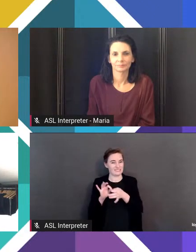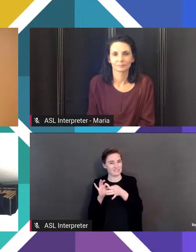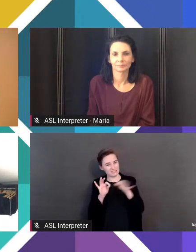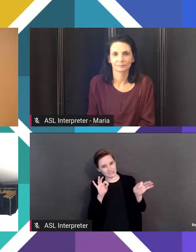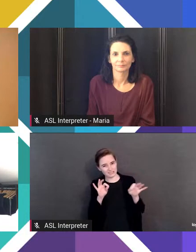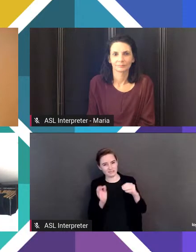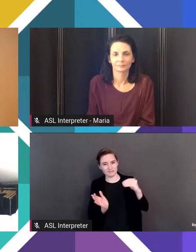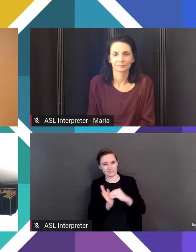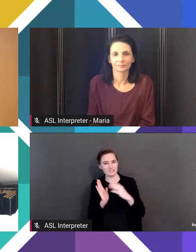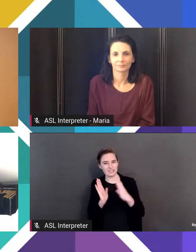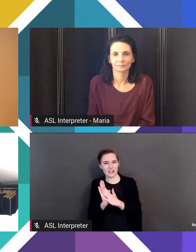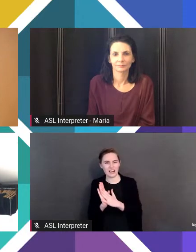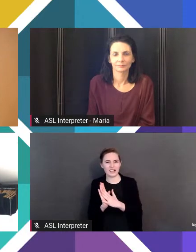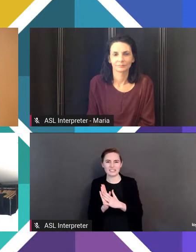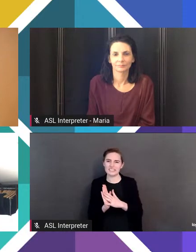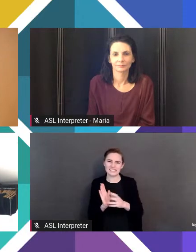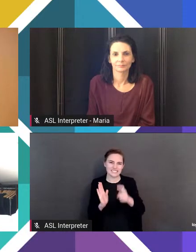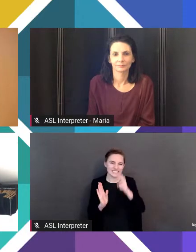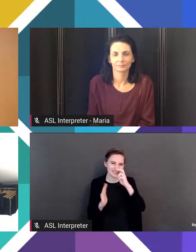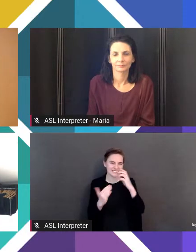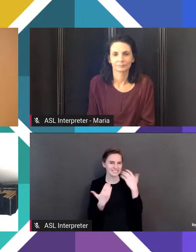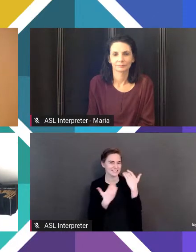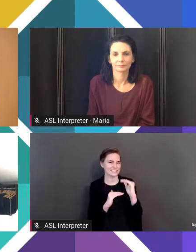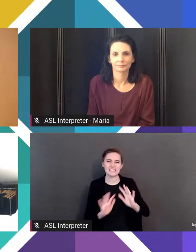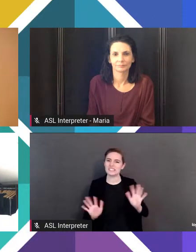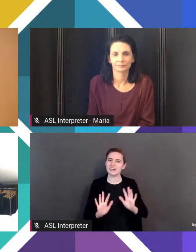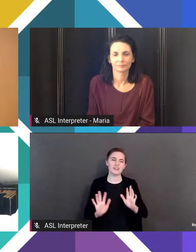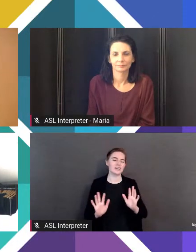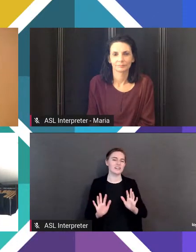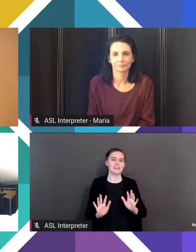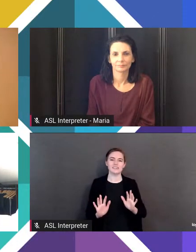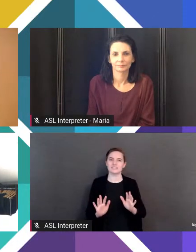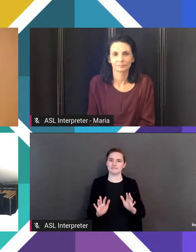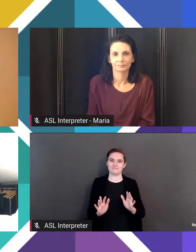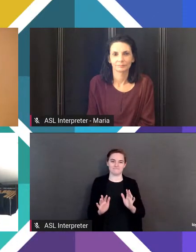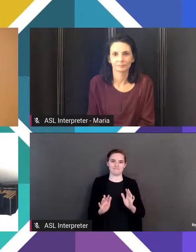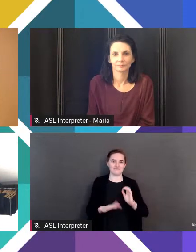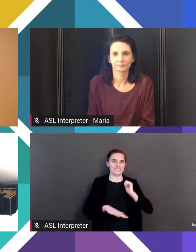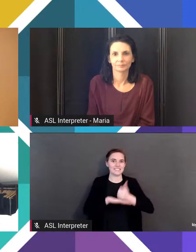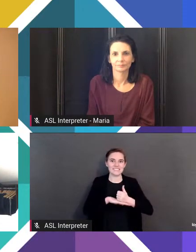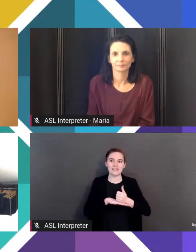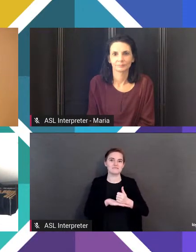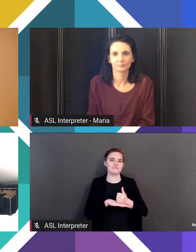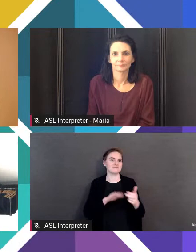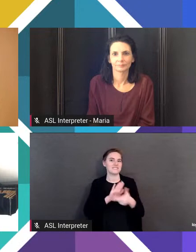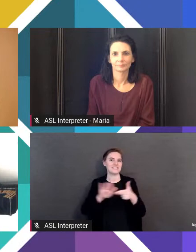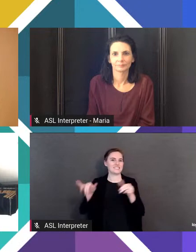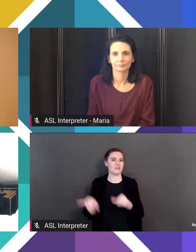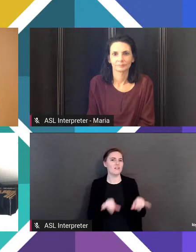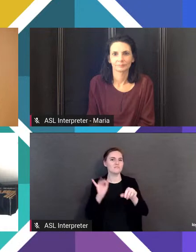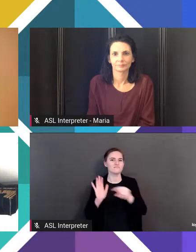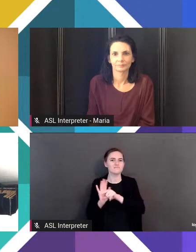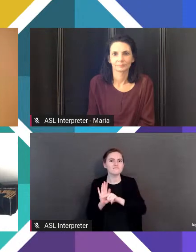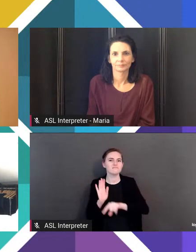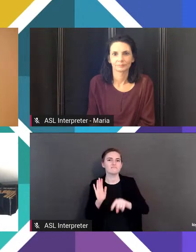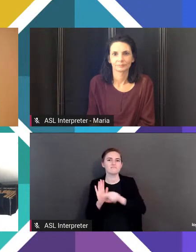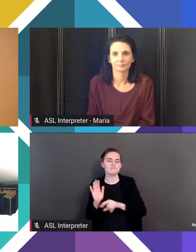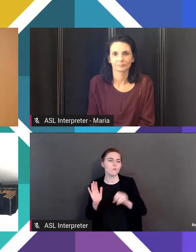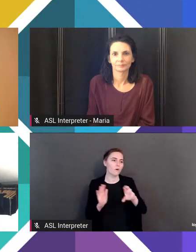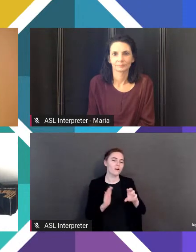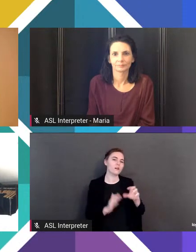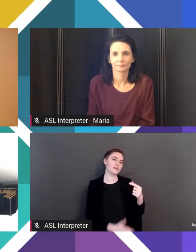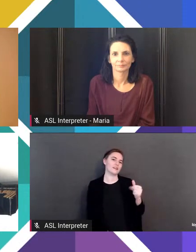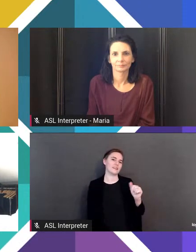too rigidly, like, that, does that create stereotypes? Like, does that create gatekeeping? Does that create,